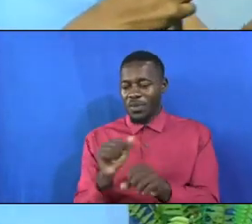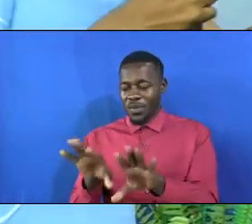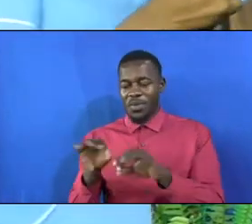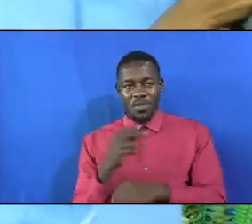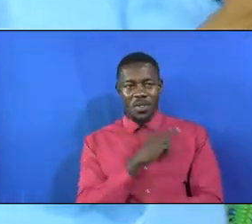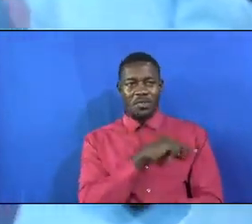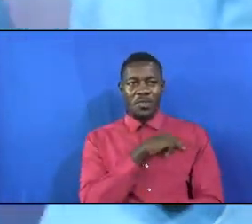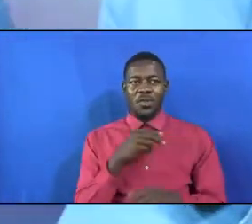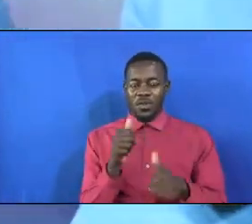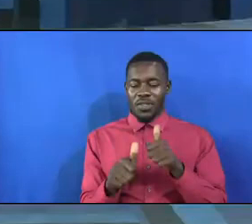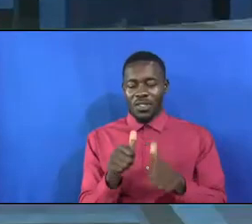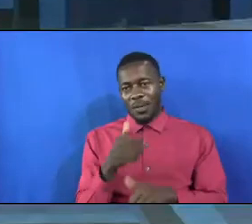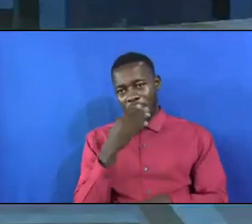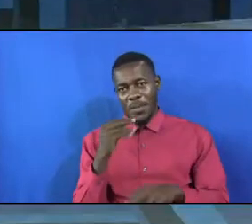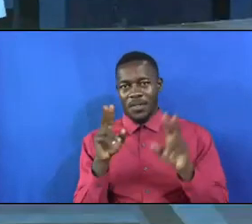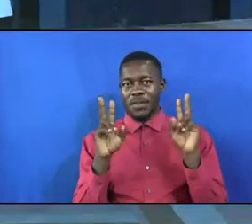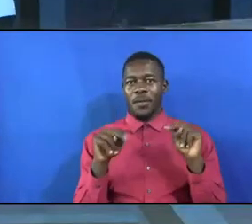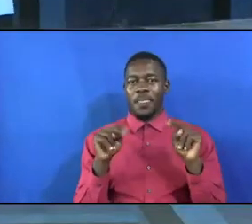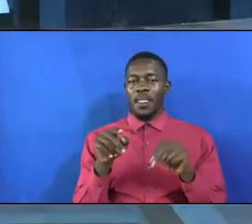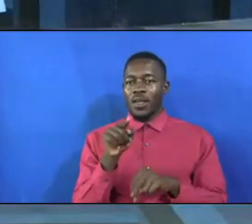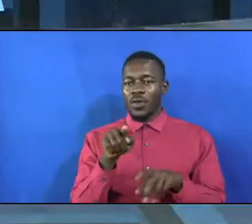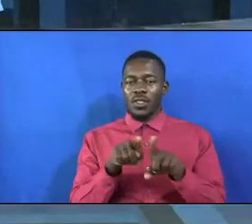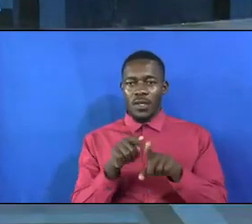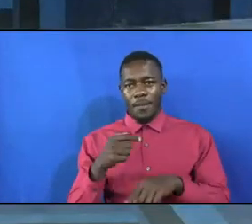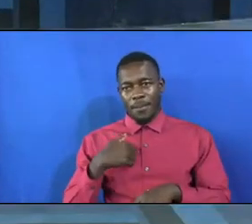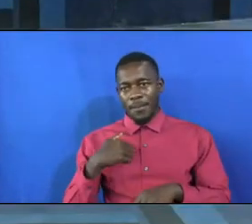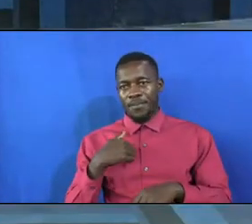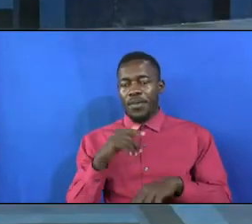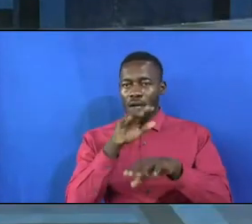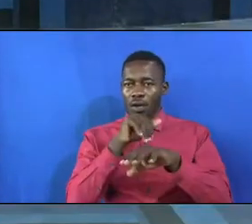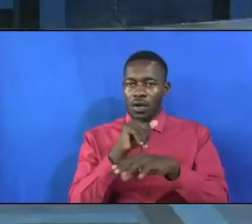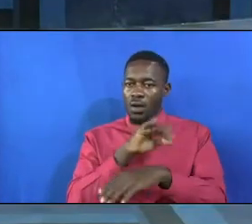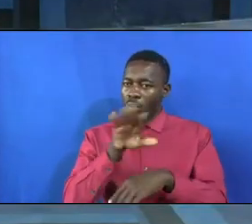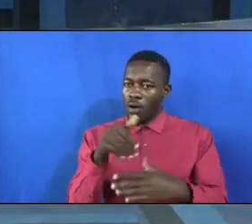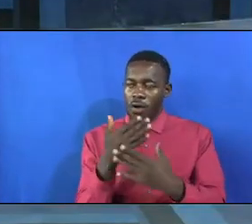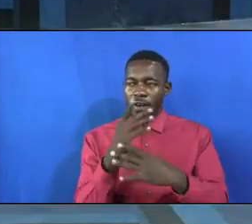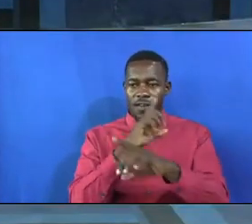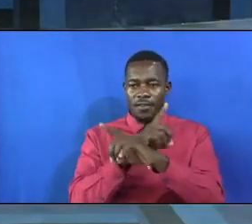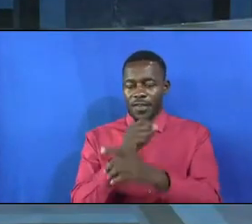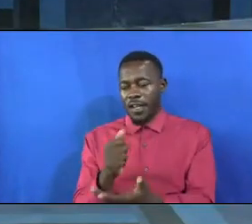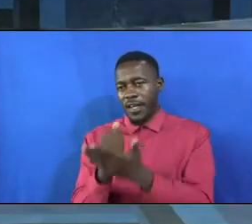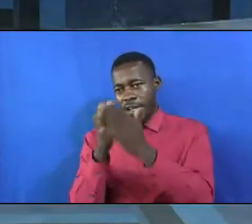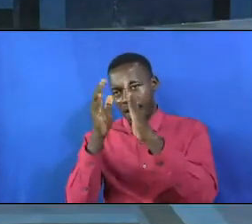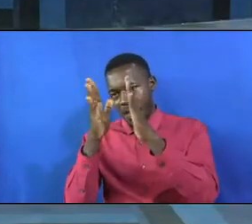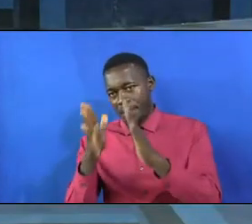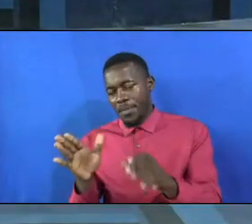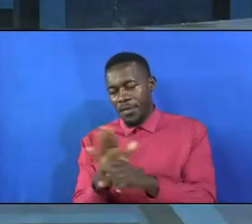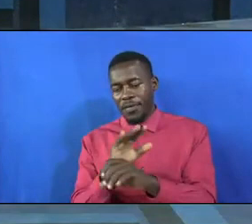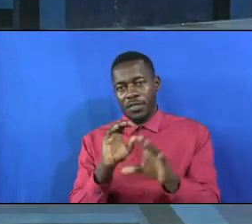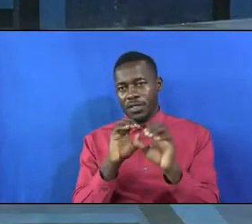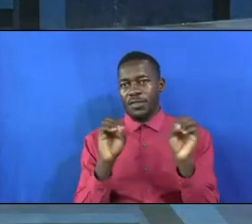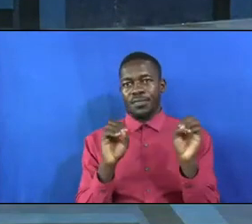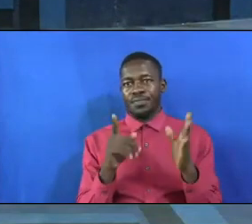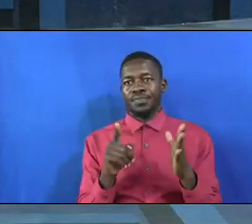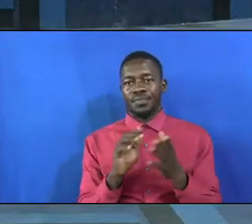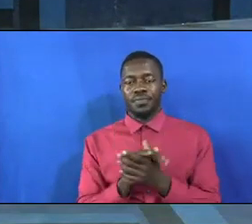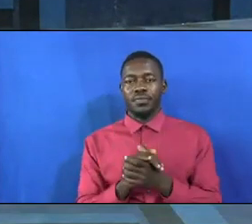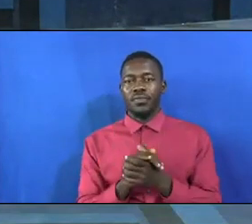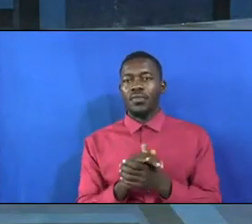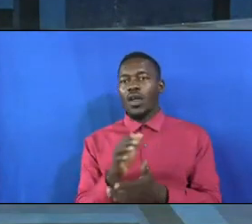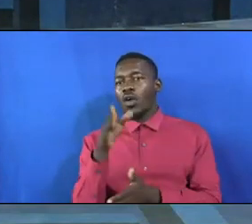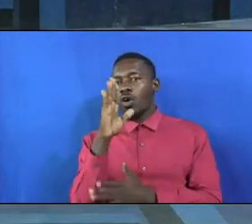me, we've been called as well to defend the helpless. God has given us a